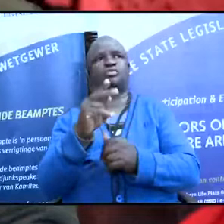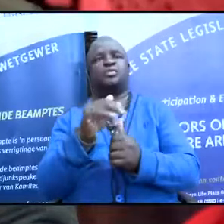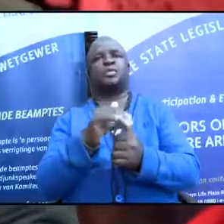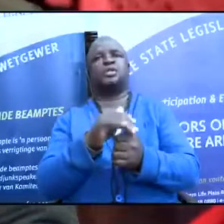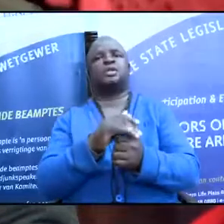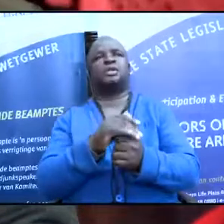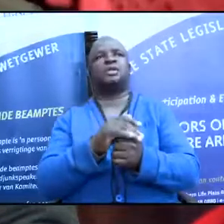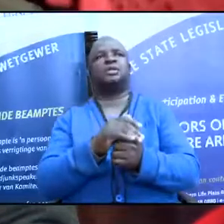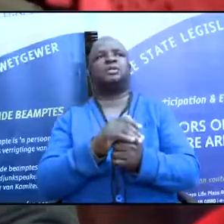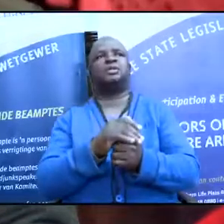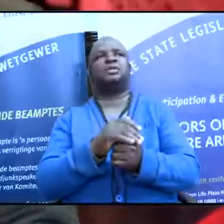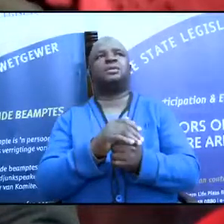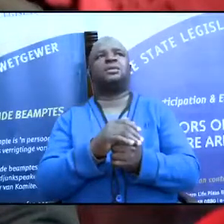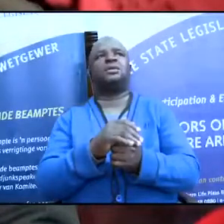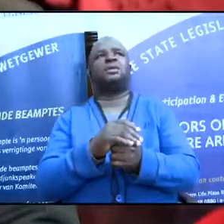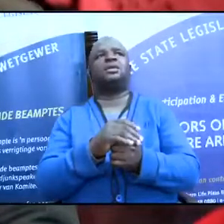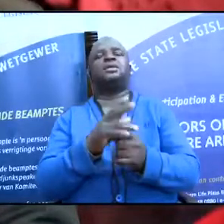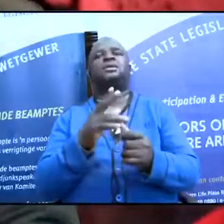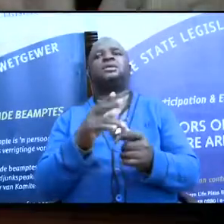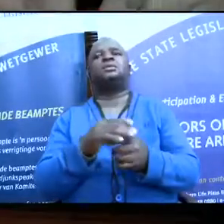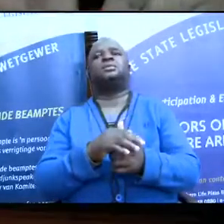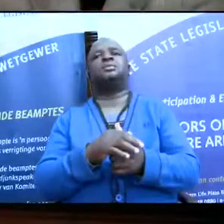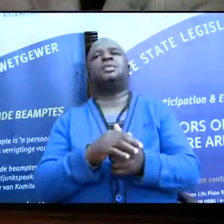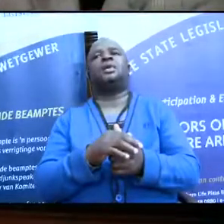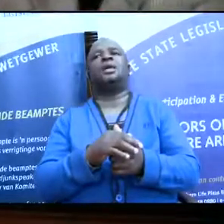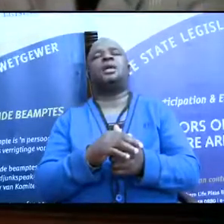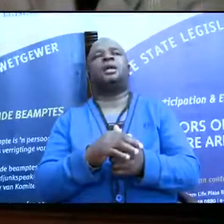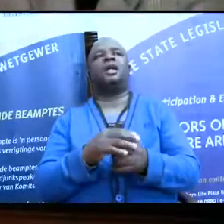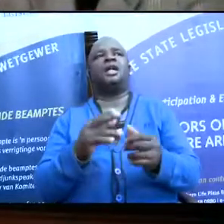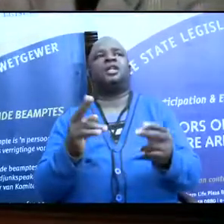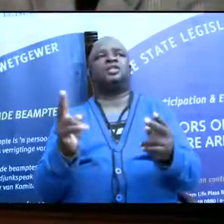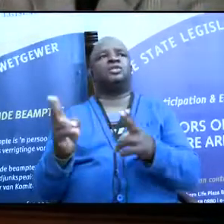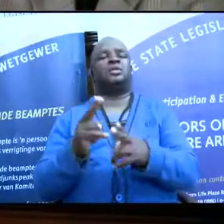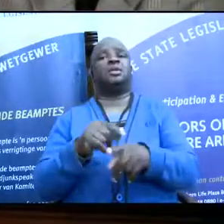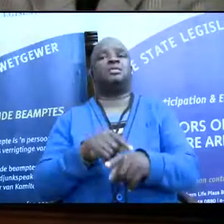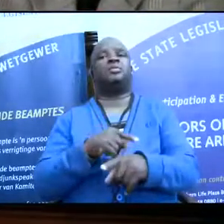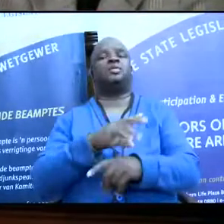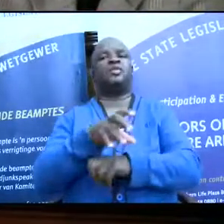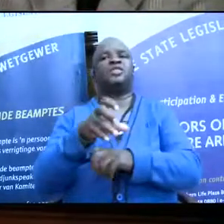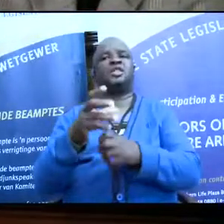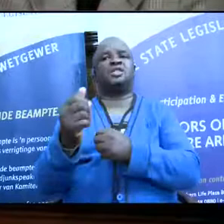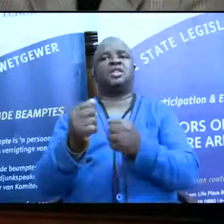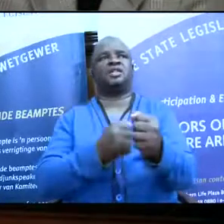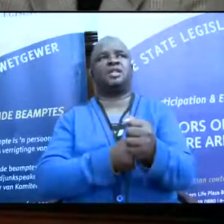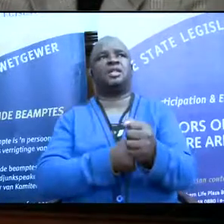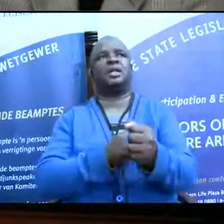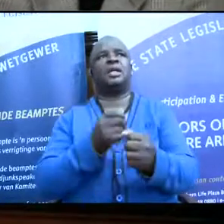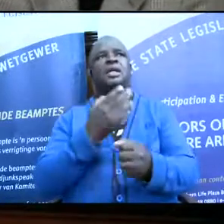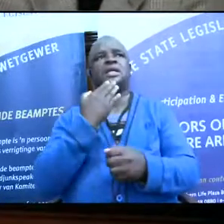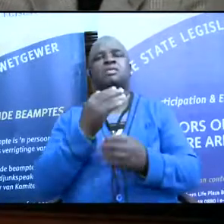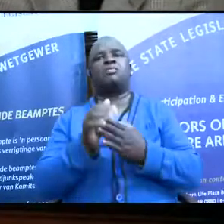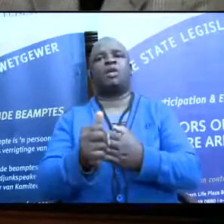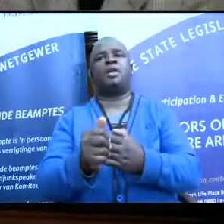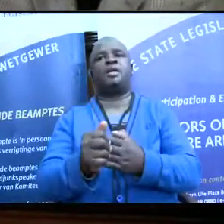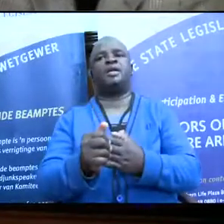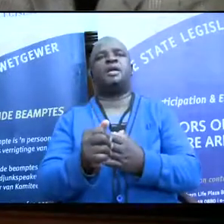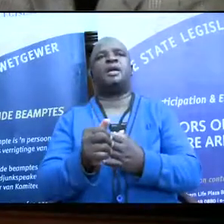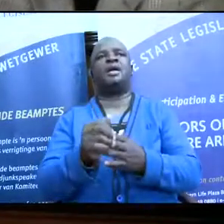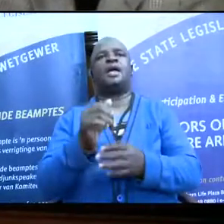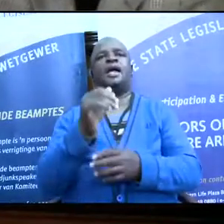the software the interim provincial structure which is led by